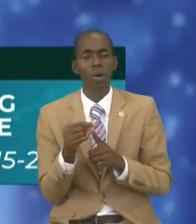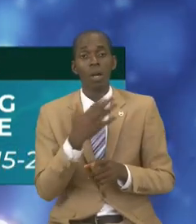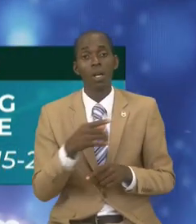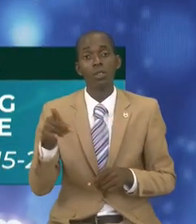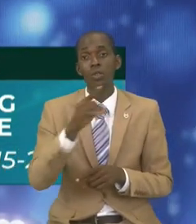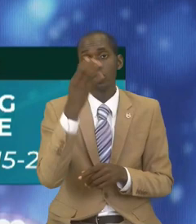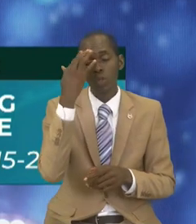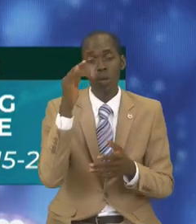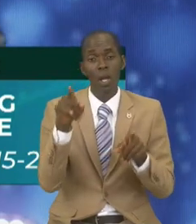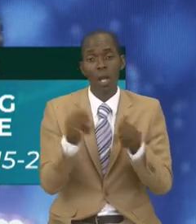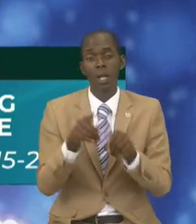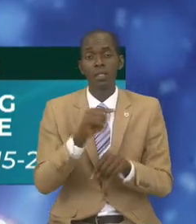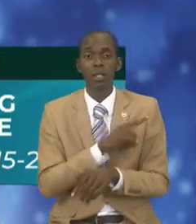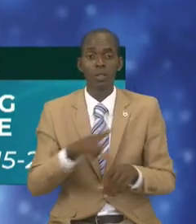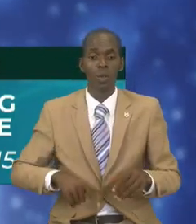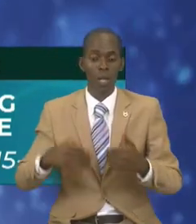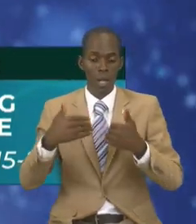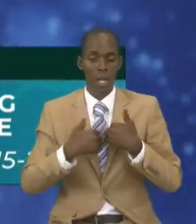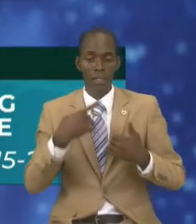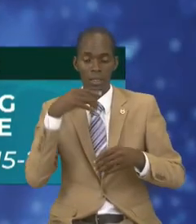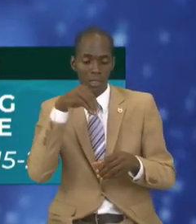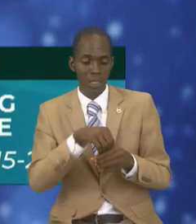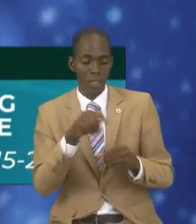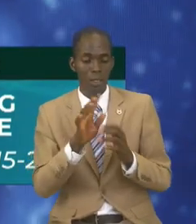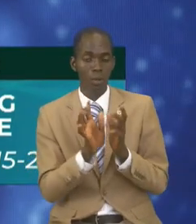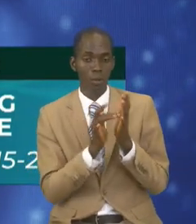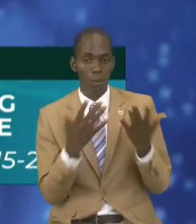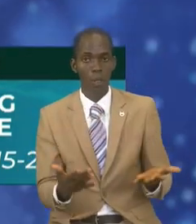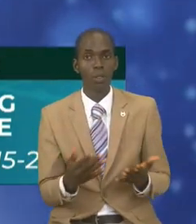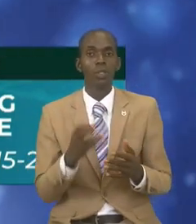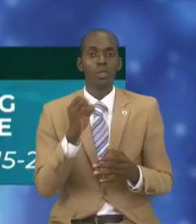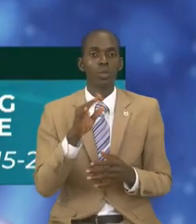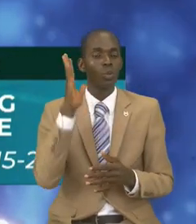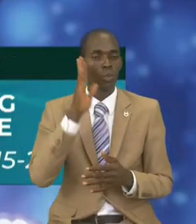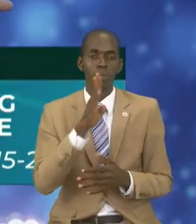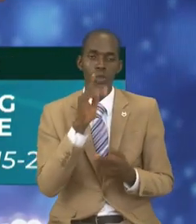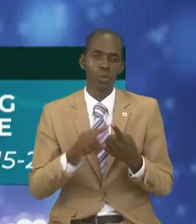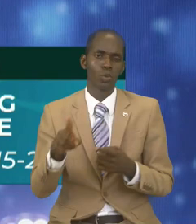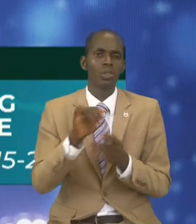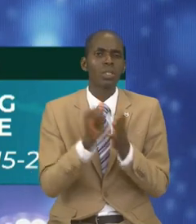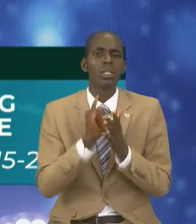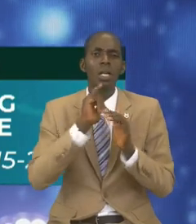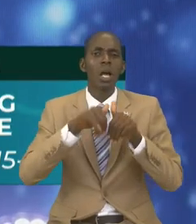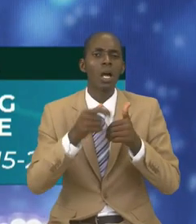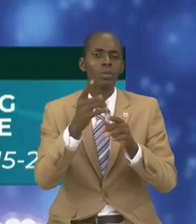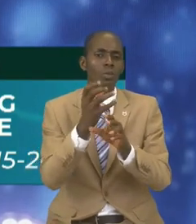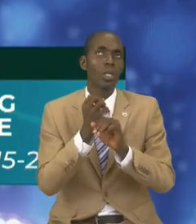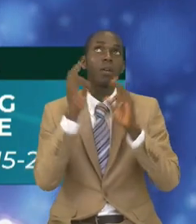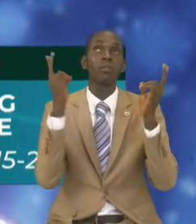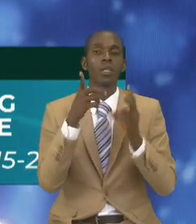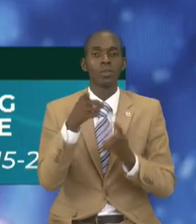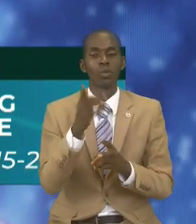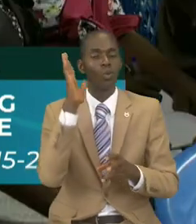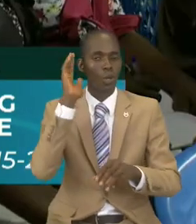Lord has said in his word, so it will be unto me. That's how victory comes. That's how you conquer. You will conquer